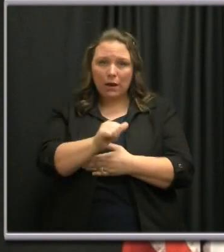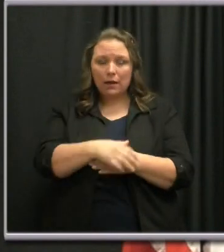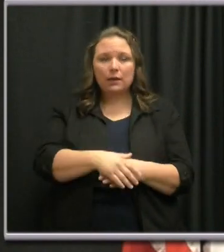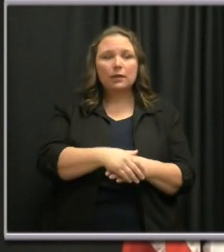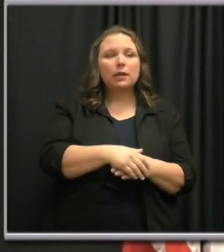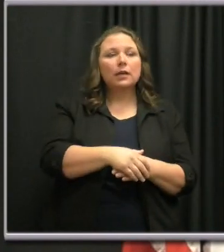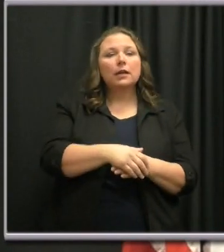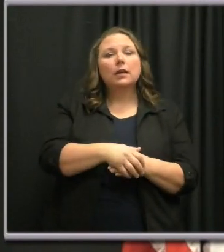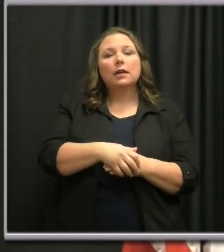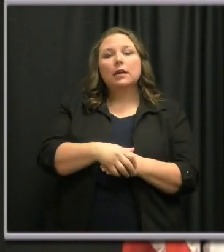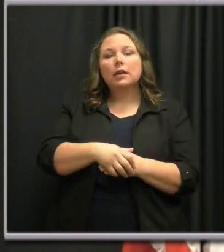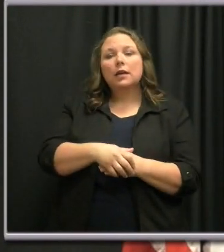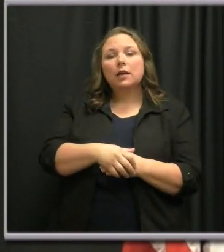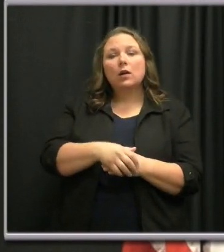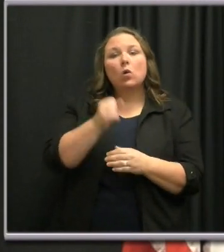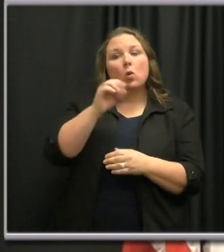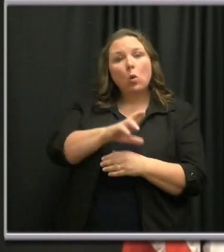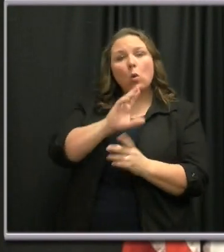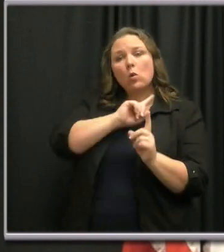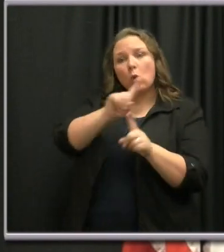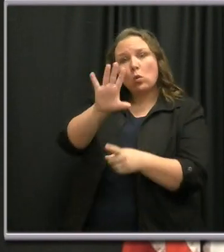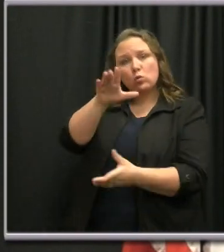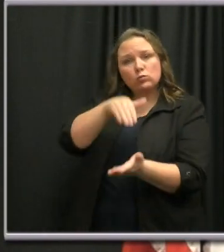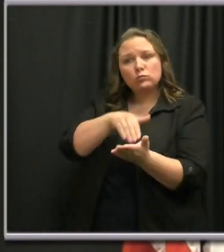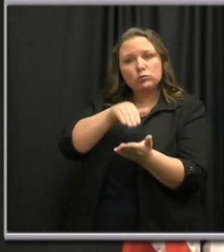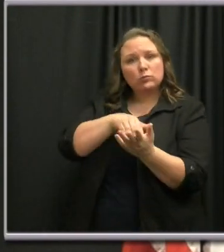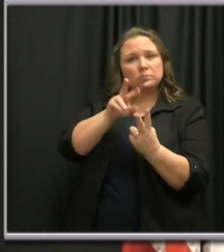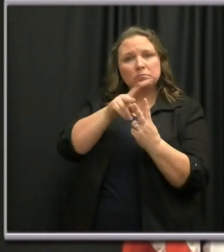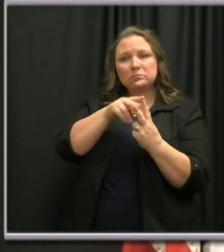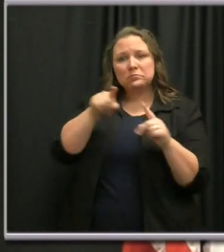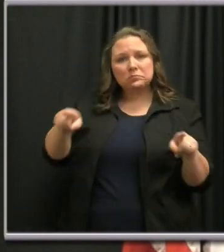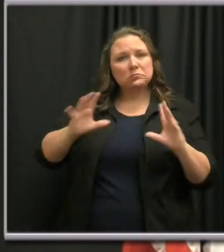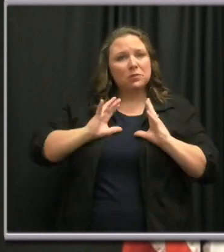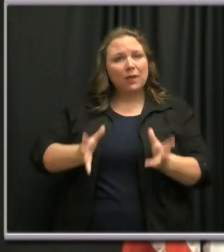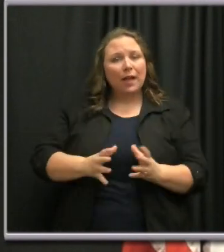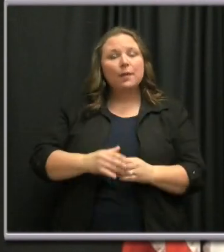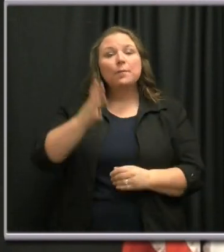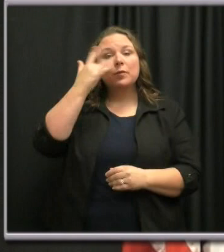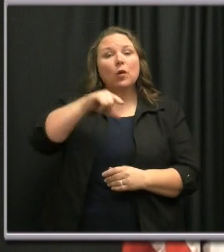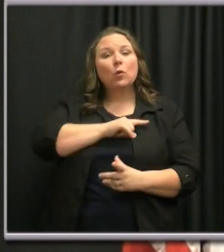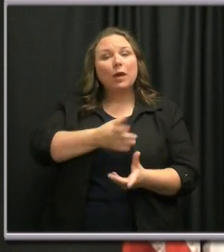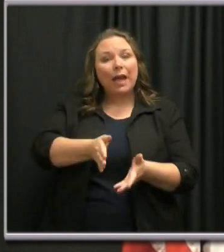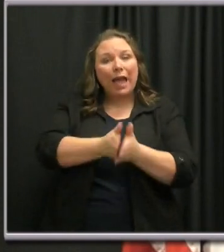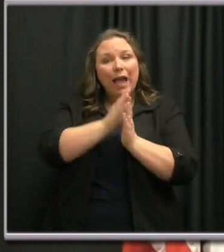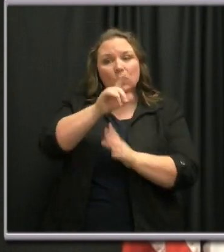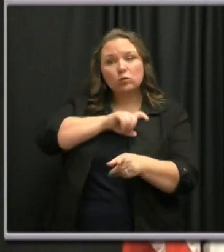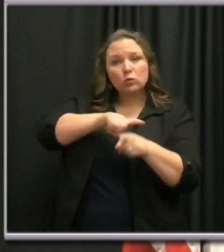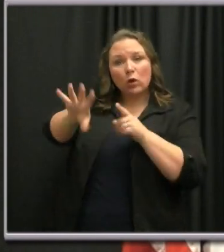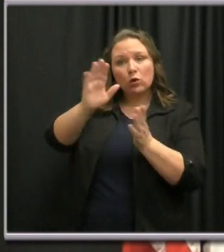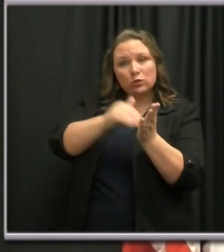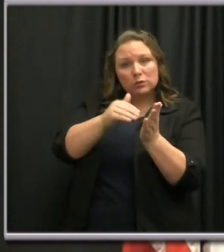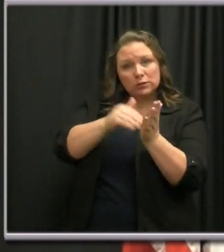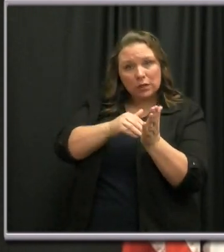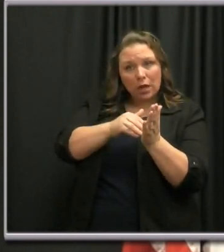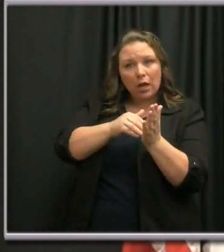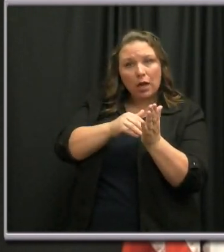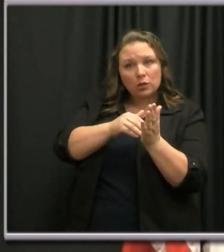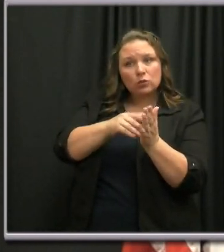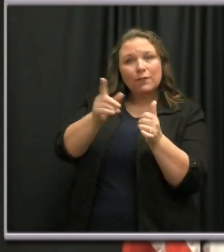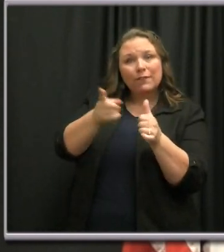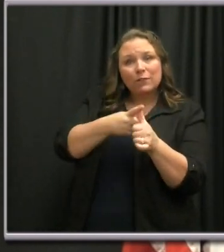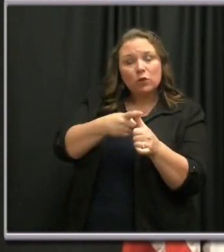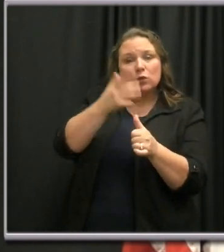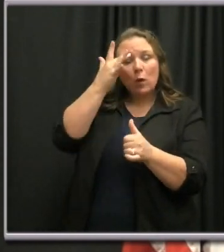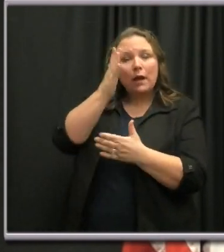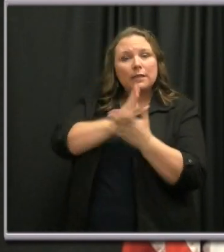else, or whether it is at your healthcare place. You know, the reason we instruct you to call your healthcare provider is